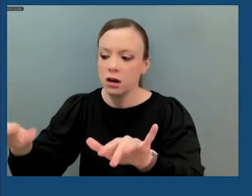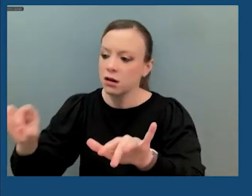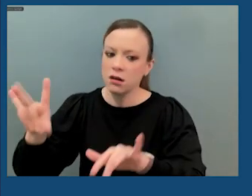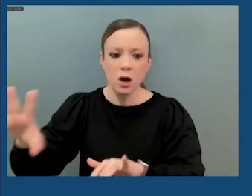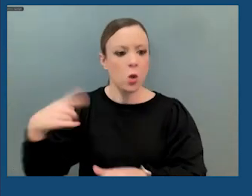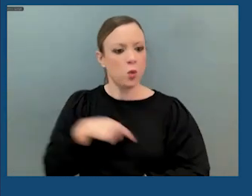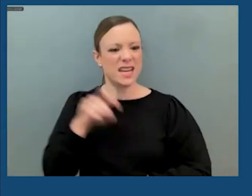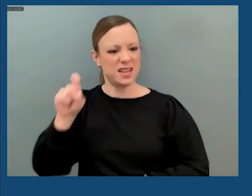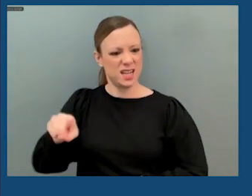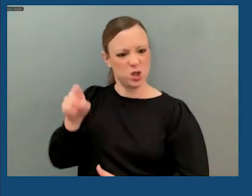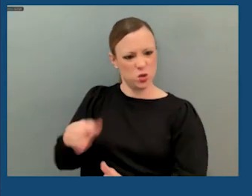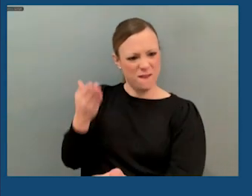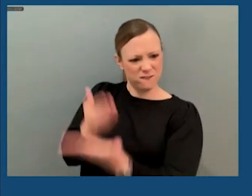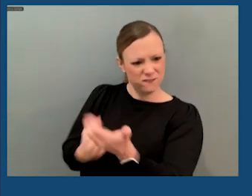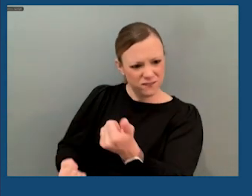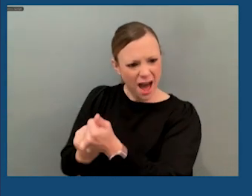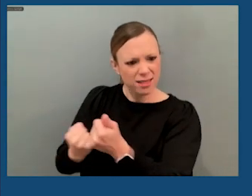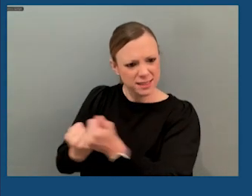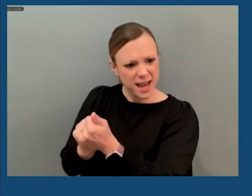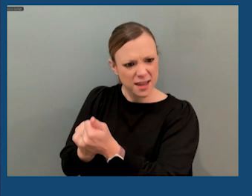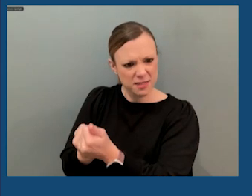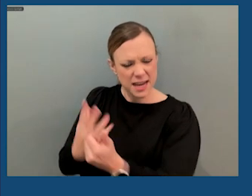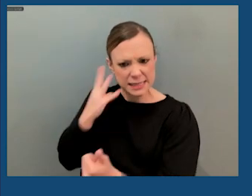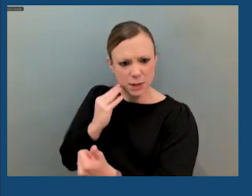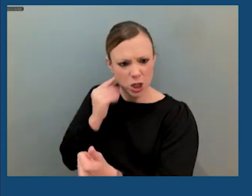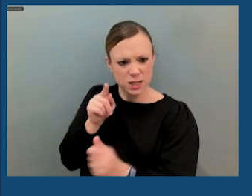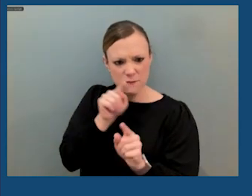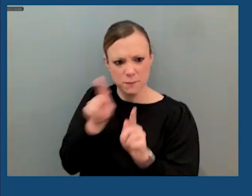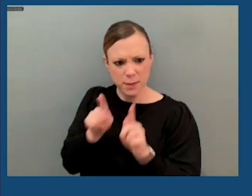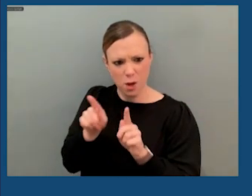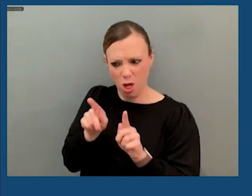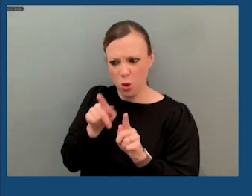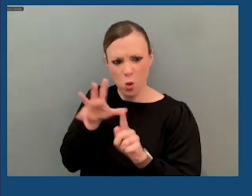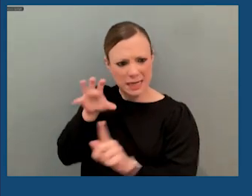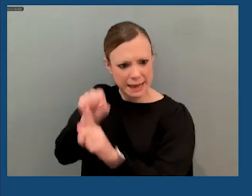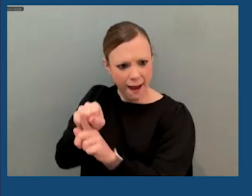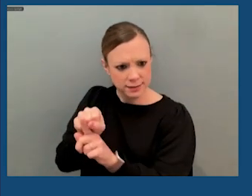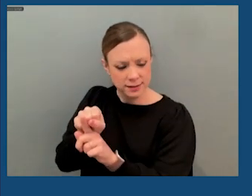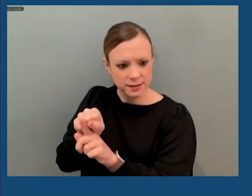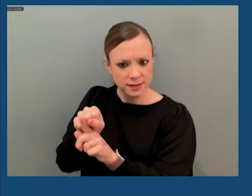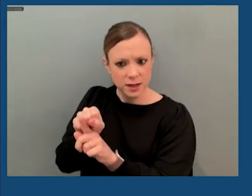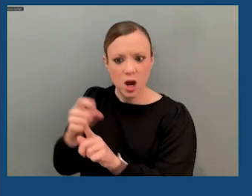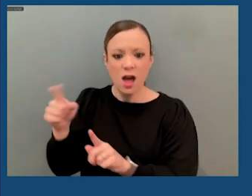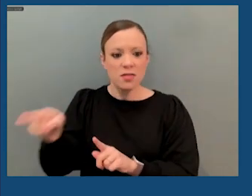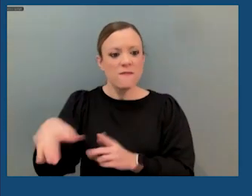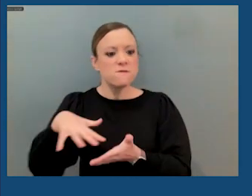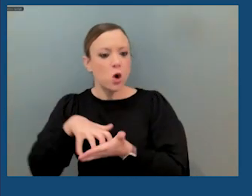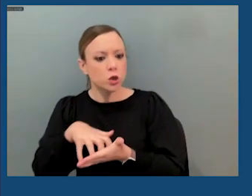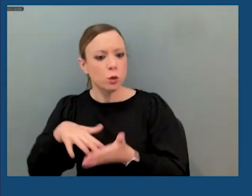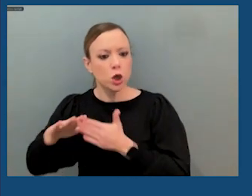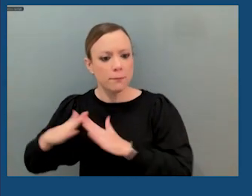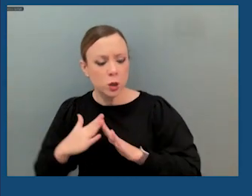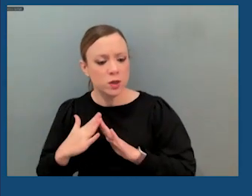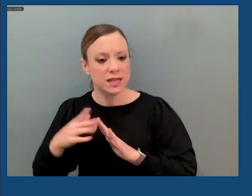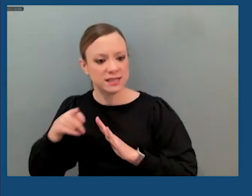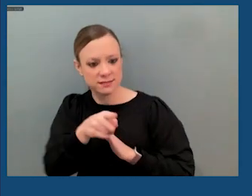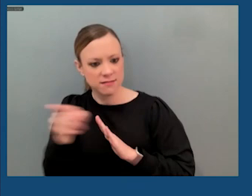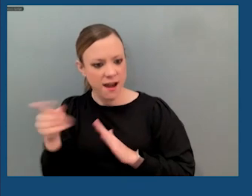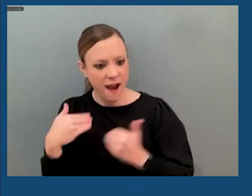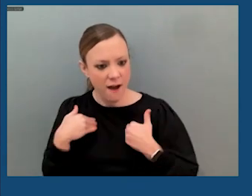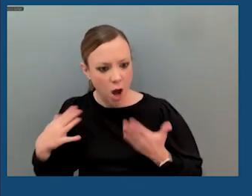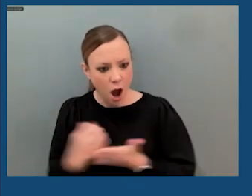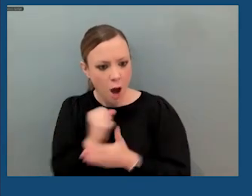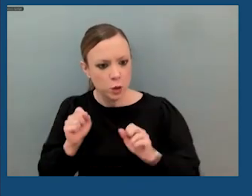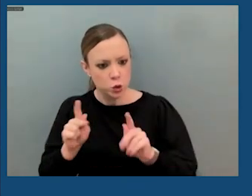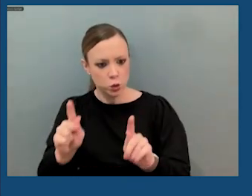victims. By acknowledging when hate crimes are committed, we give vulnerable communities an opportunity to make their